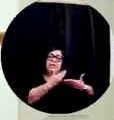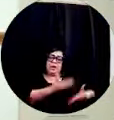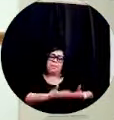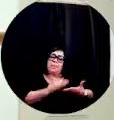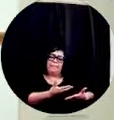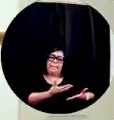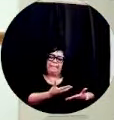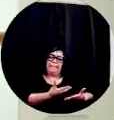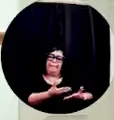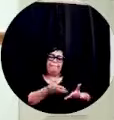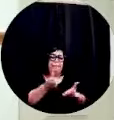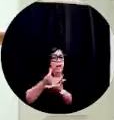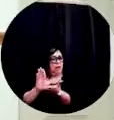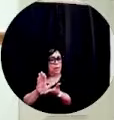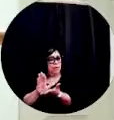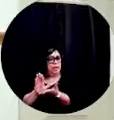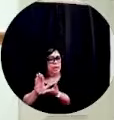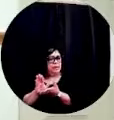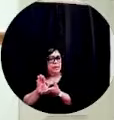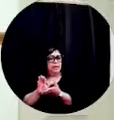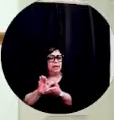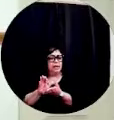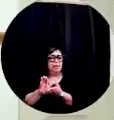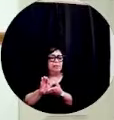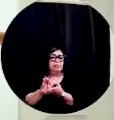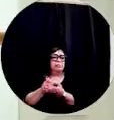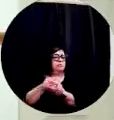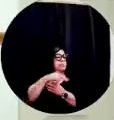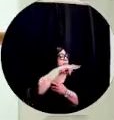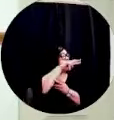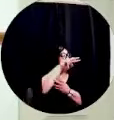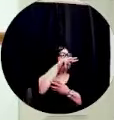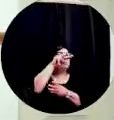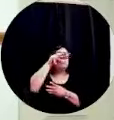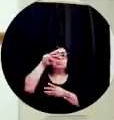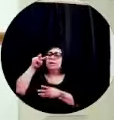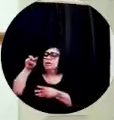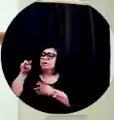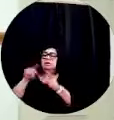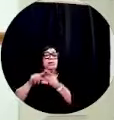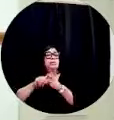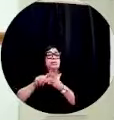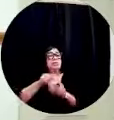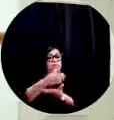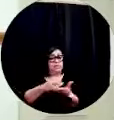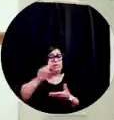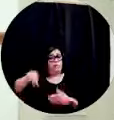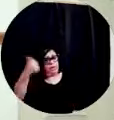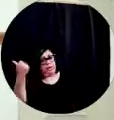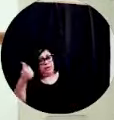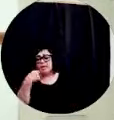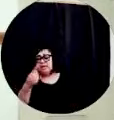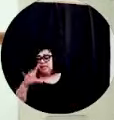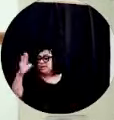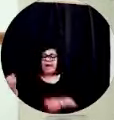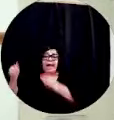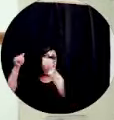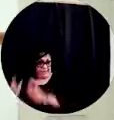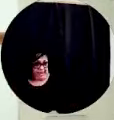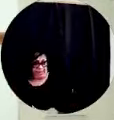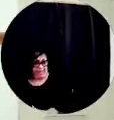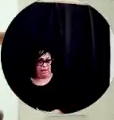All right, now stretch around or wrench around or whatever you want to say and say it again. Say, neighbor, somebody needs to